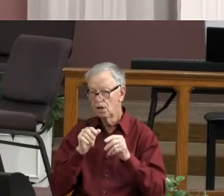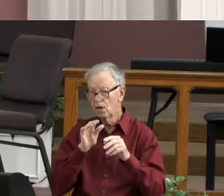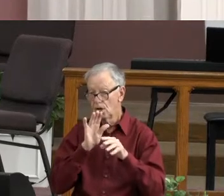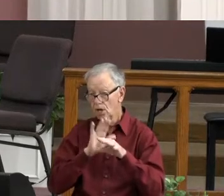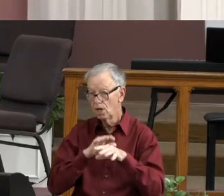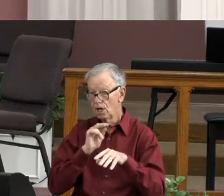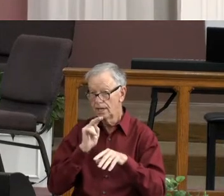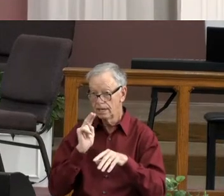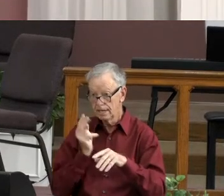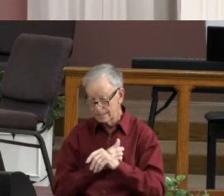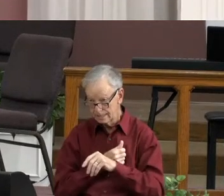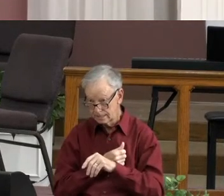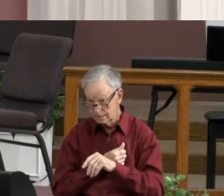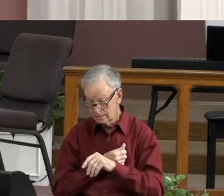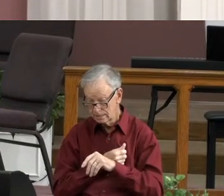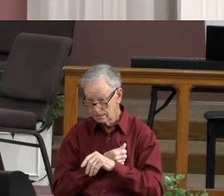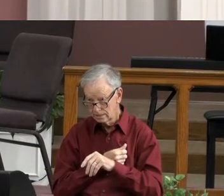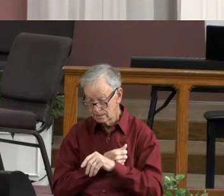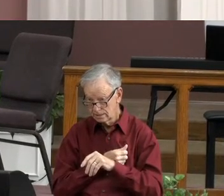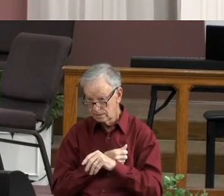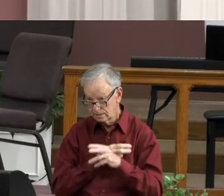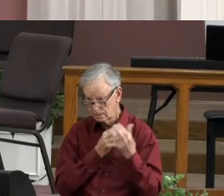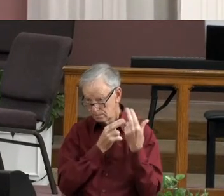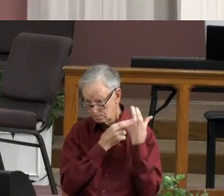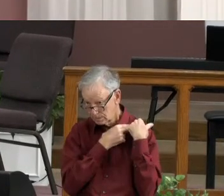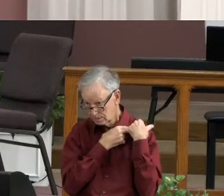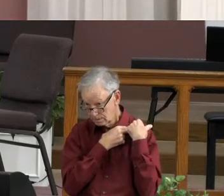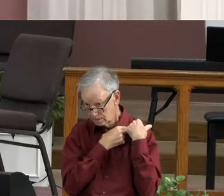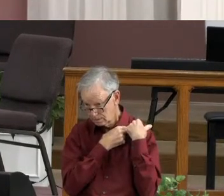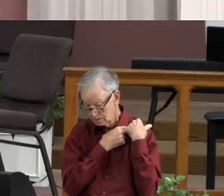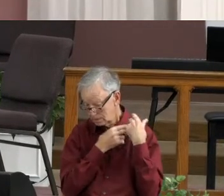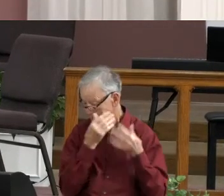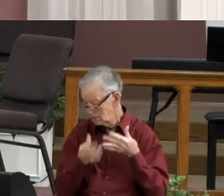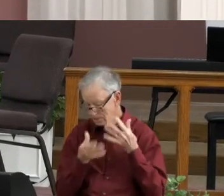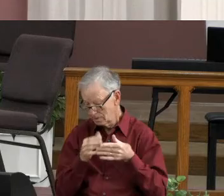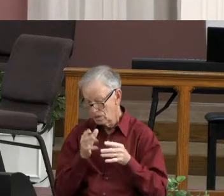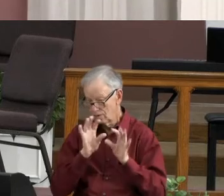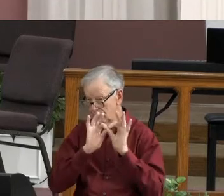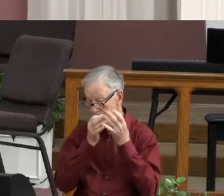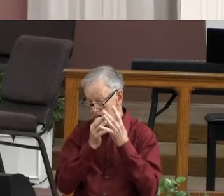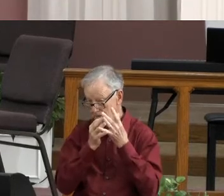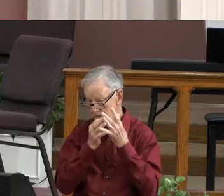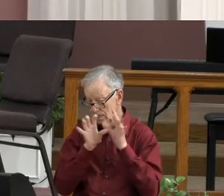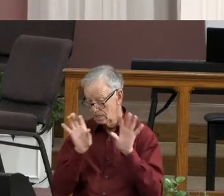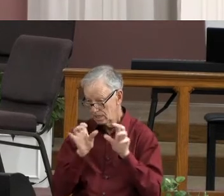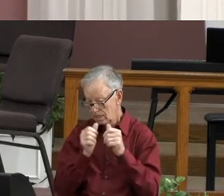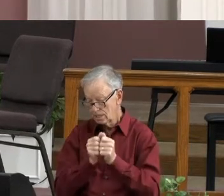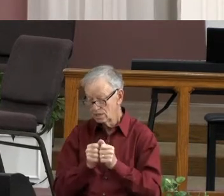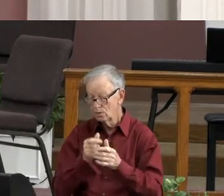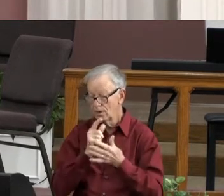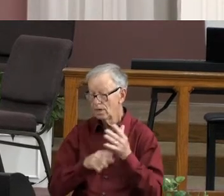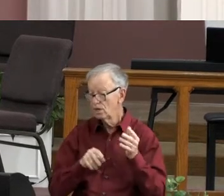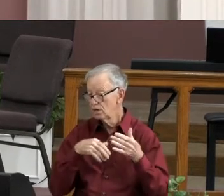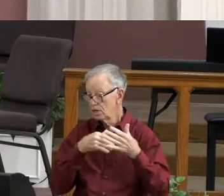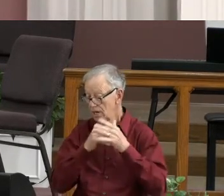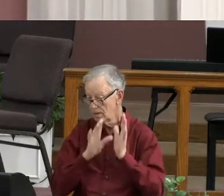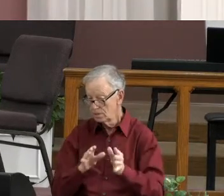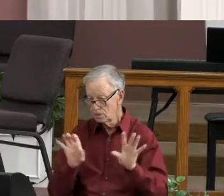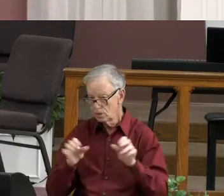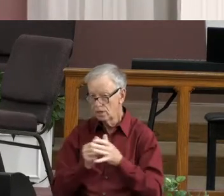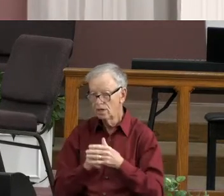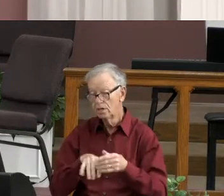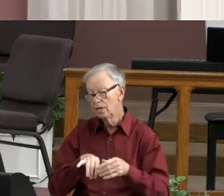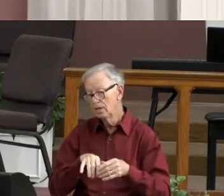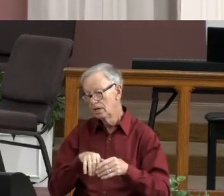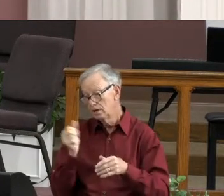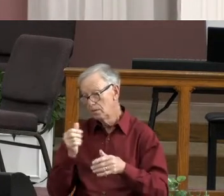us. It doesn't matter what your family is doing. It doesn't matter what your neighbor is doing. It doesn't matter what the rest of the country